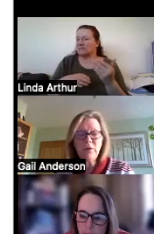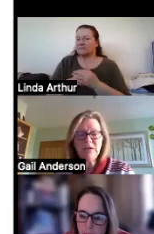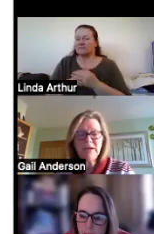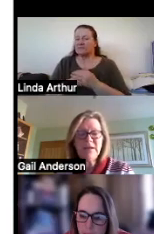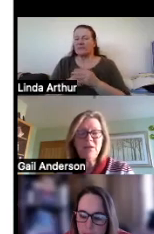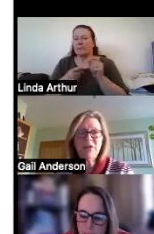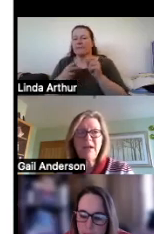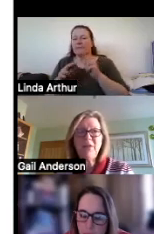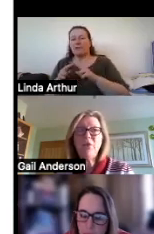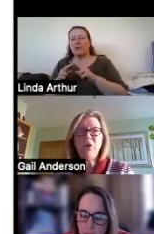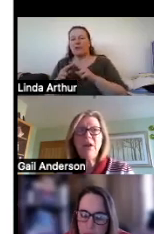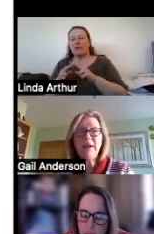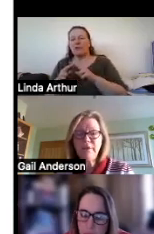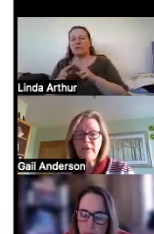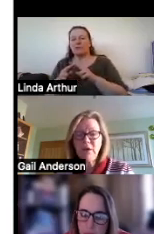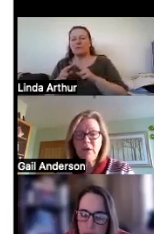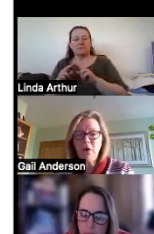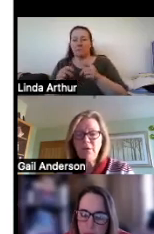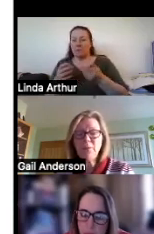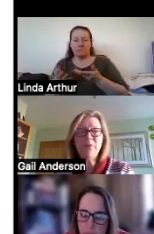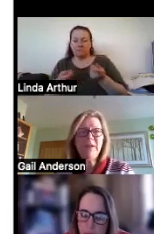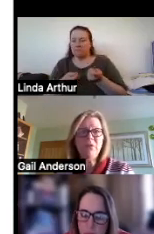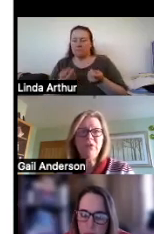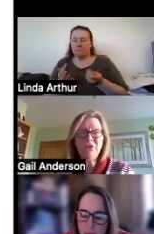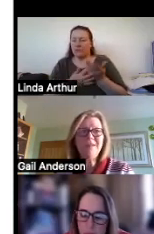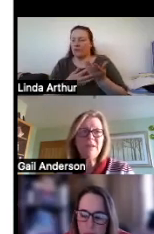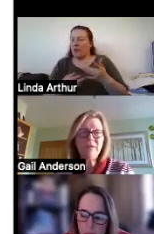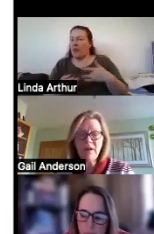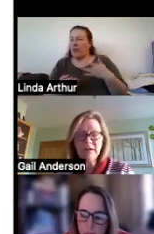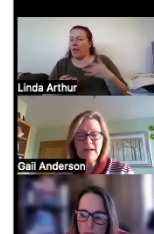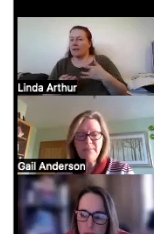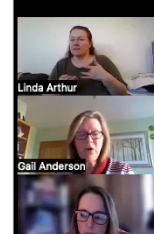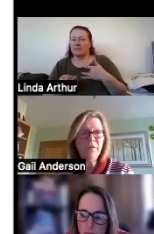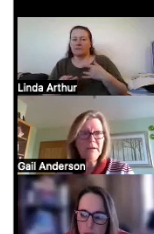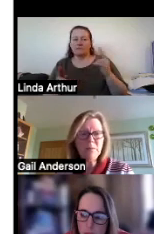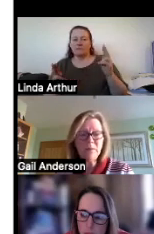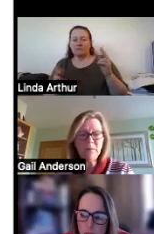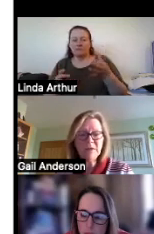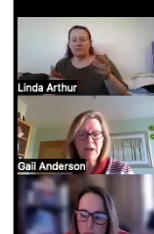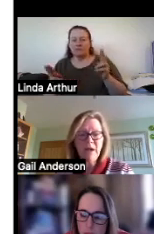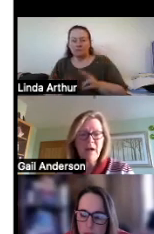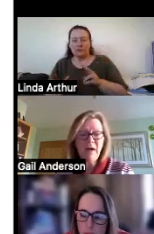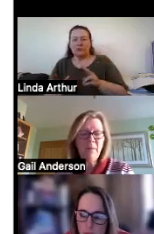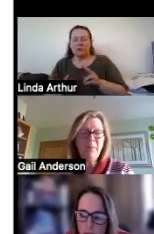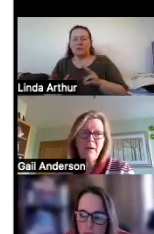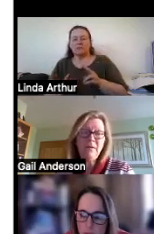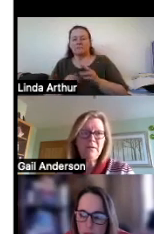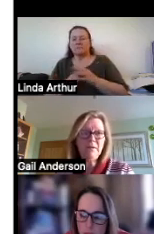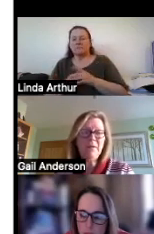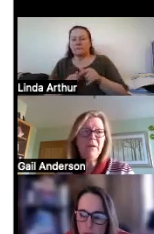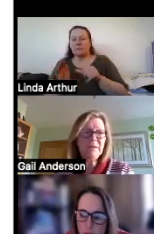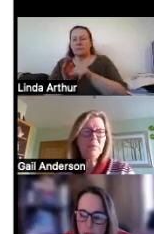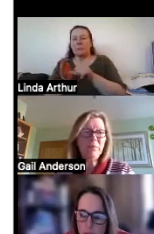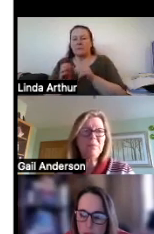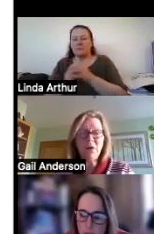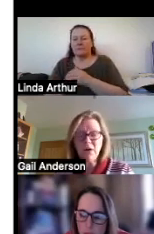floor exercises undertaken throughout life often prevent or reduce the severity of these problems. And to be